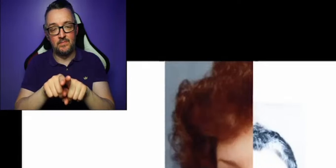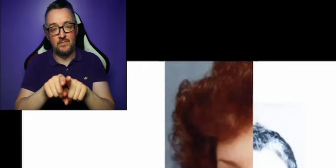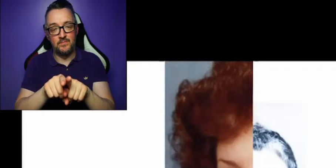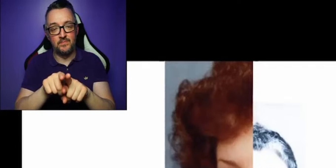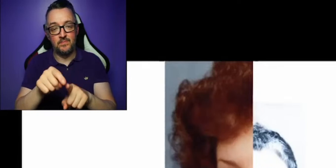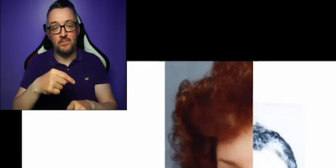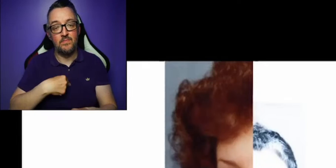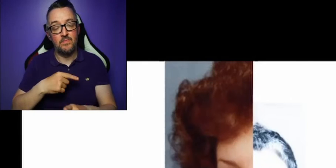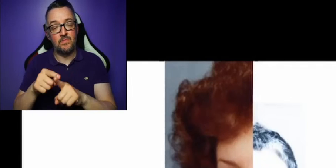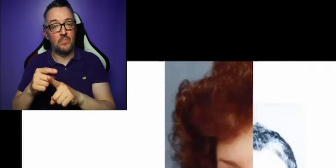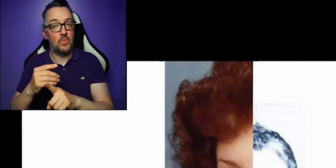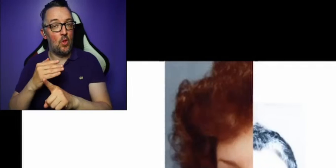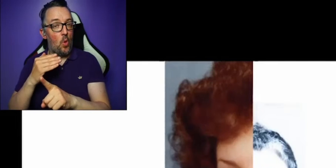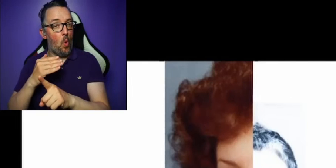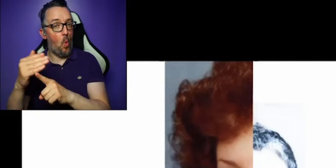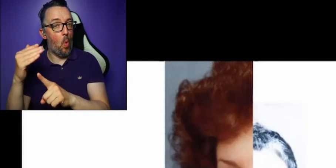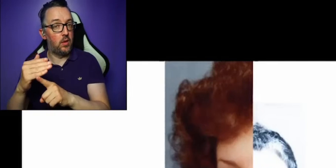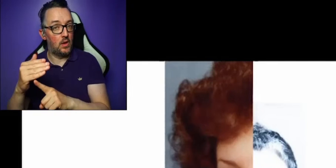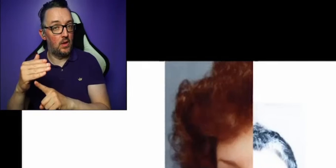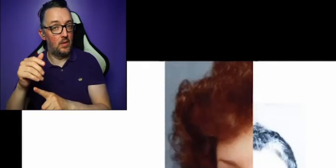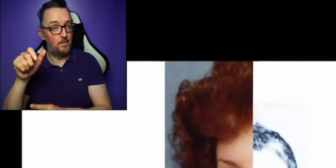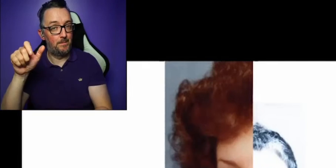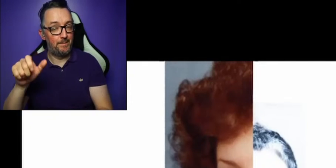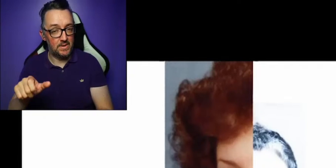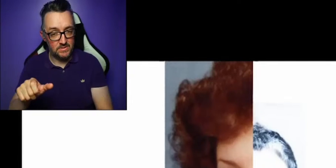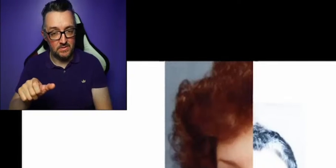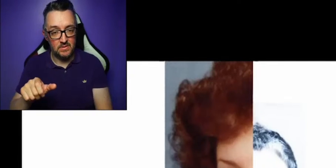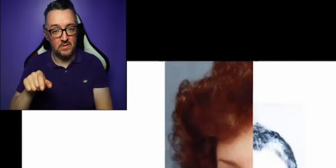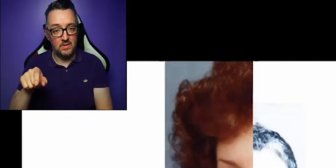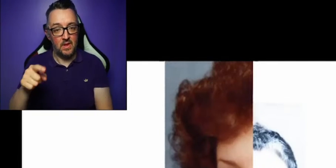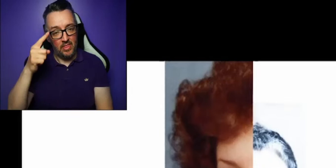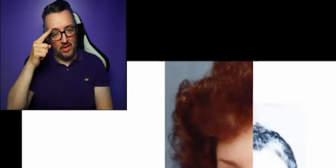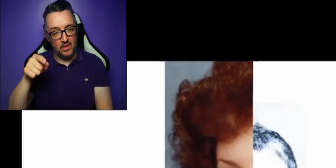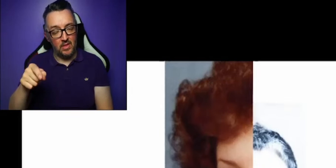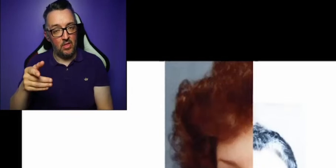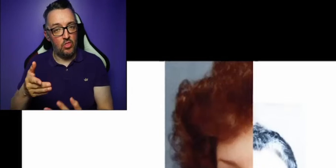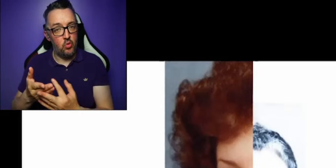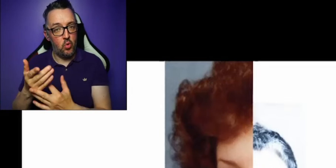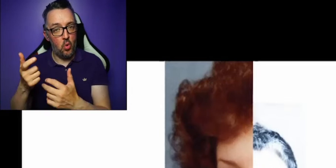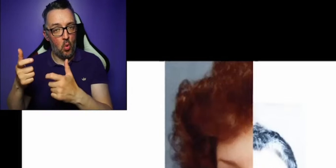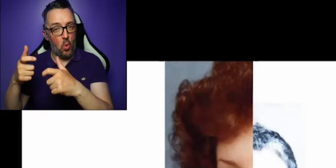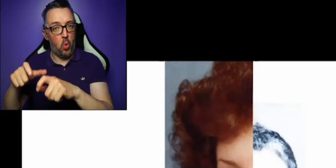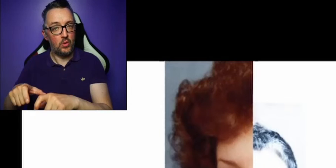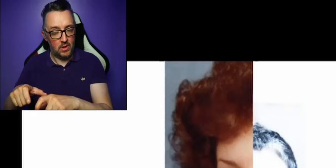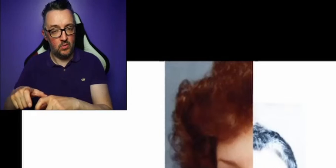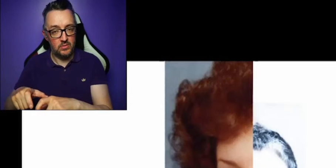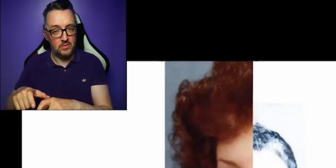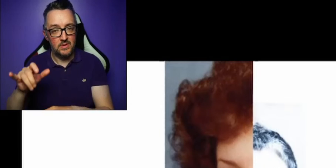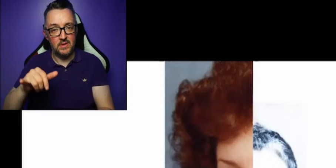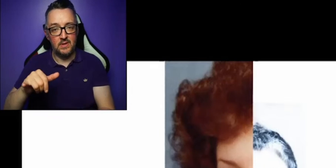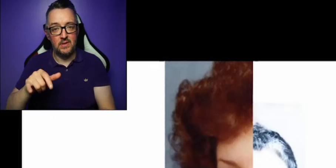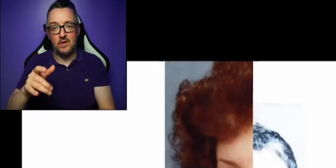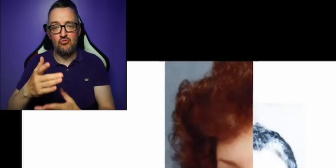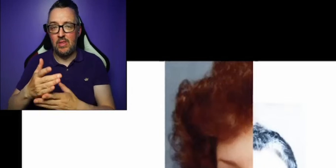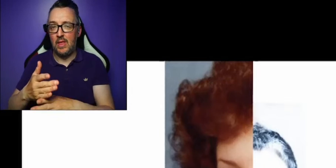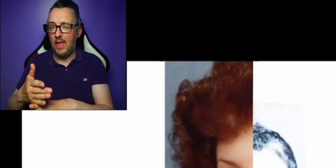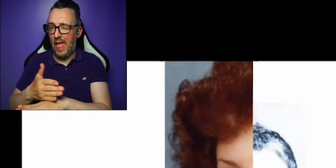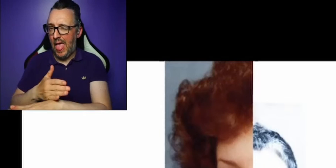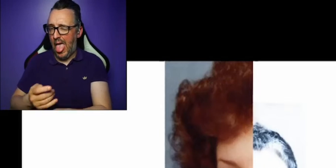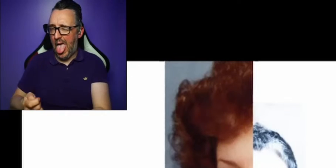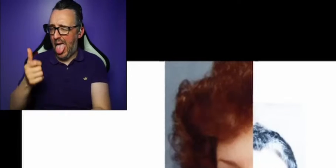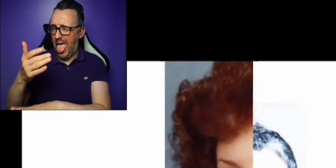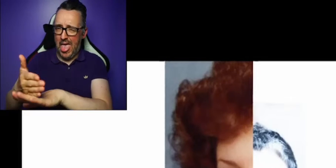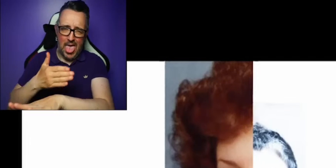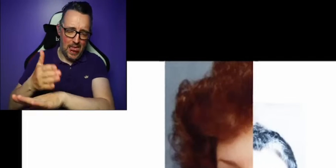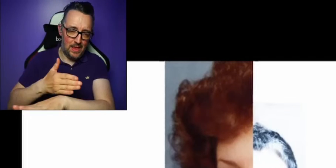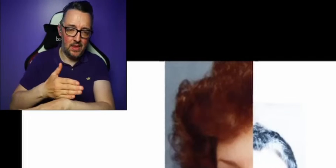but the image of me as an older person is, I think, from the lockdown, from the first lockdown. Yes, it is. It's very early on in the